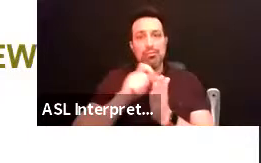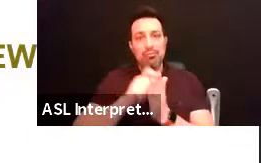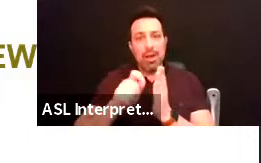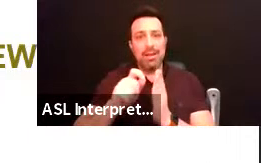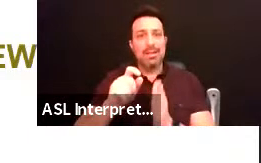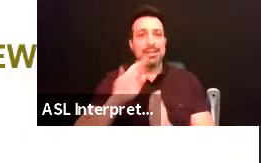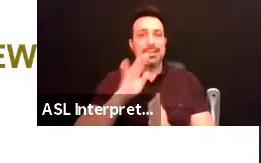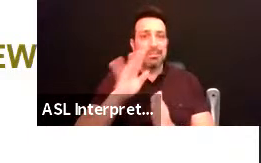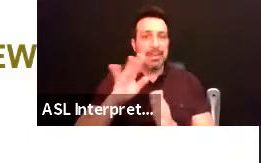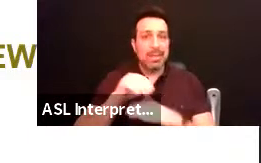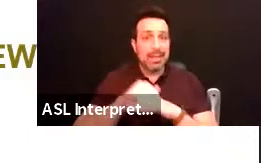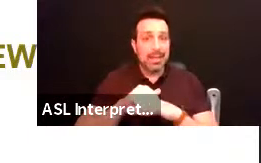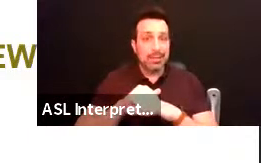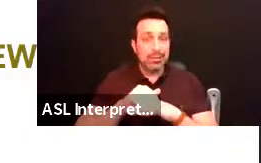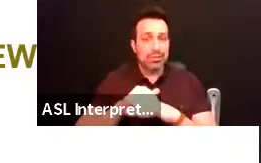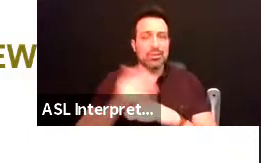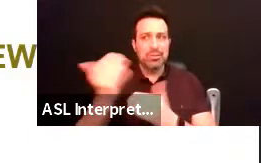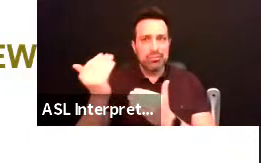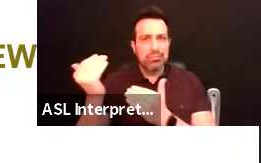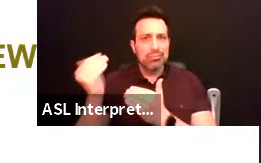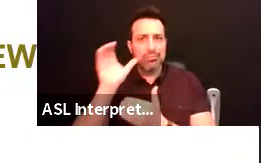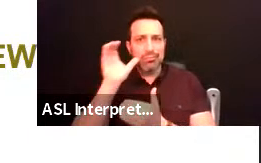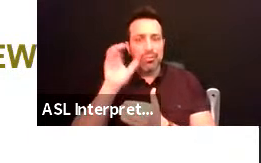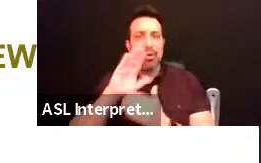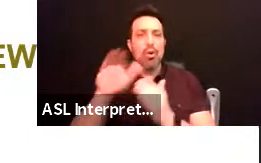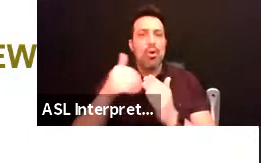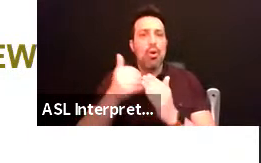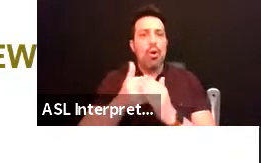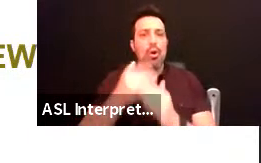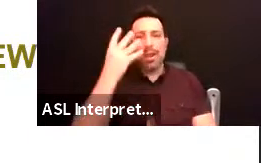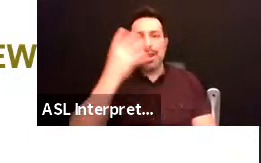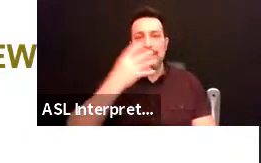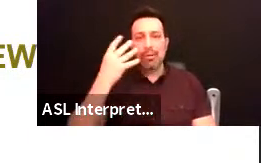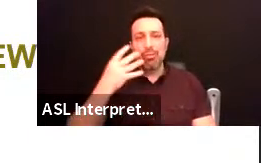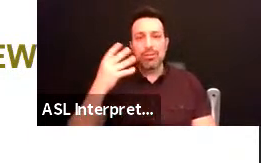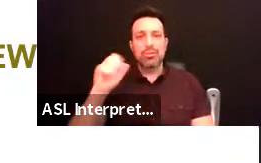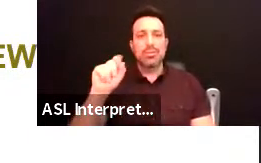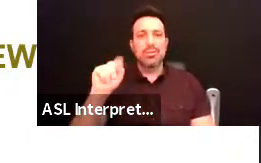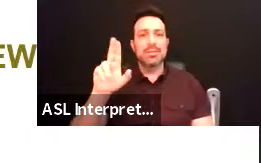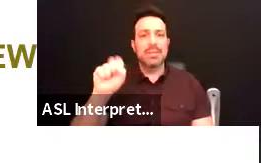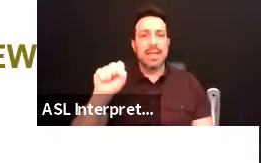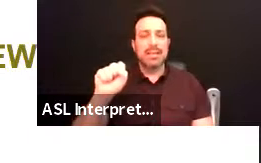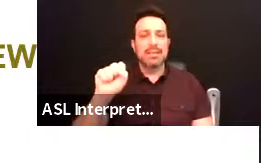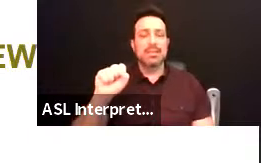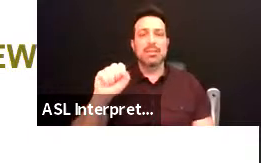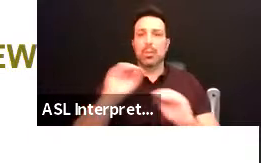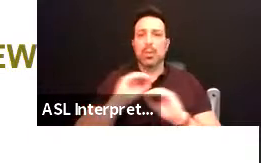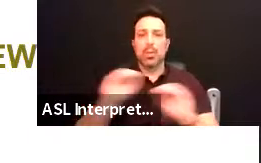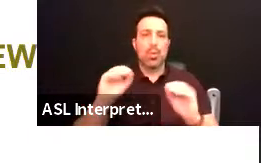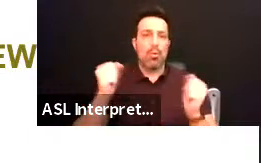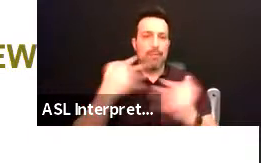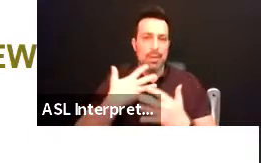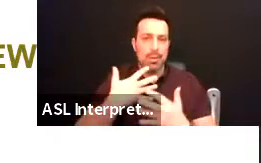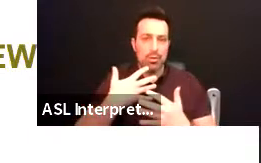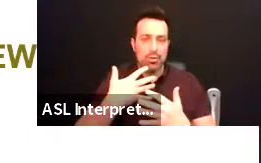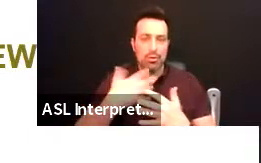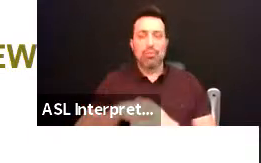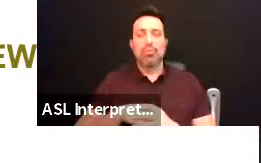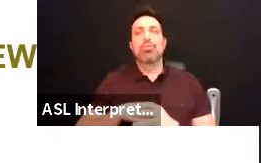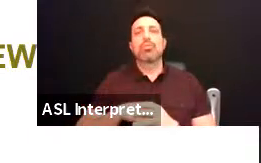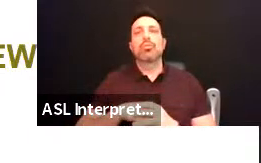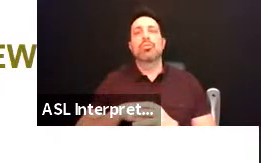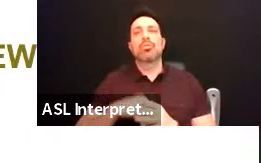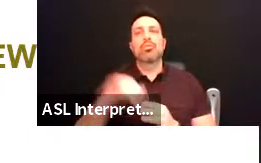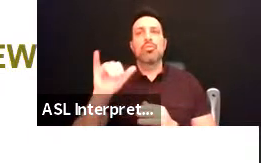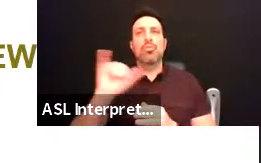English, of all immigration statuses without any fear. And also